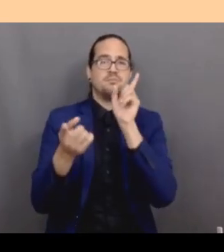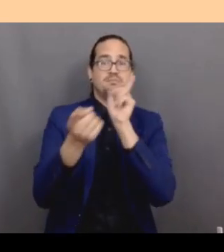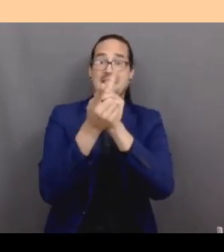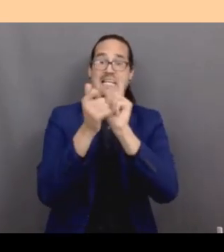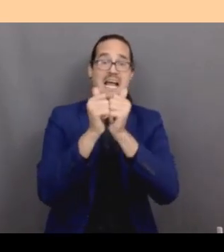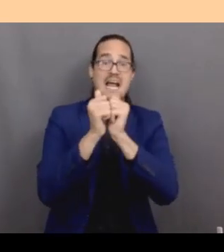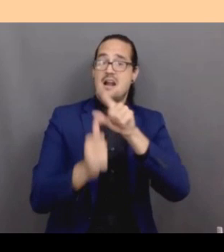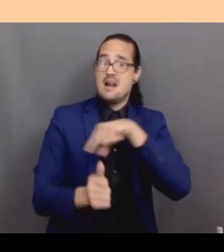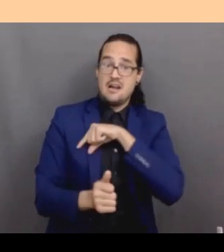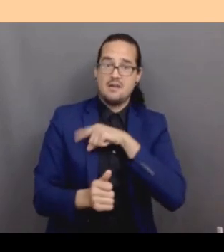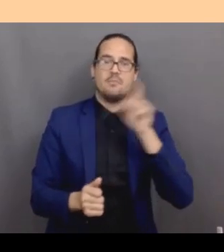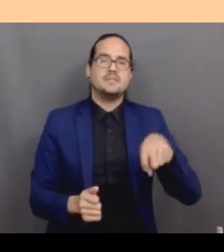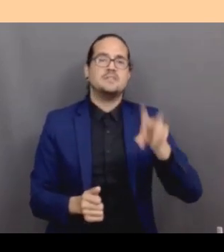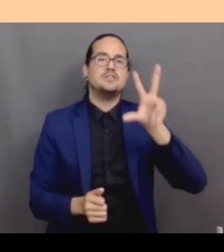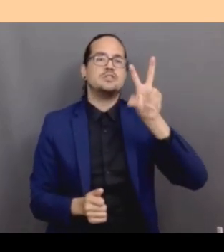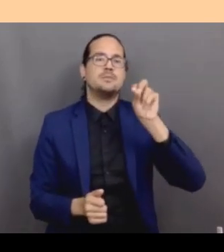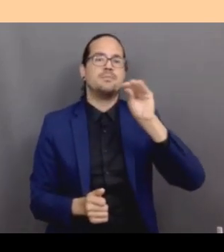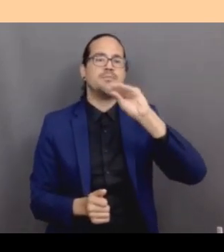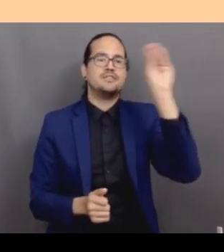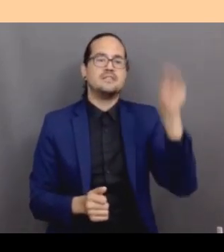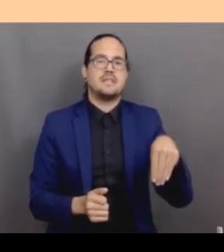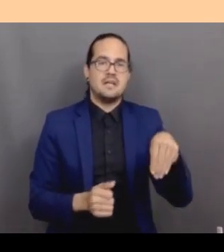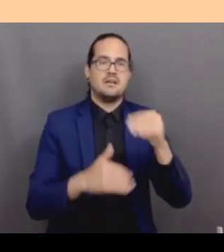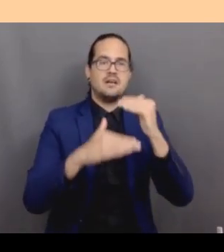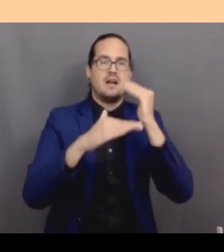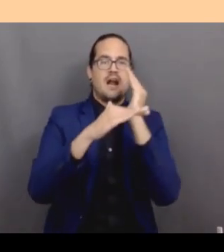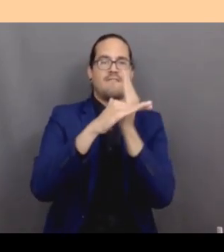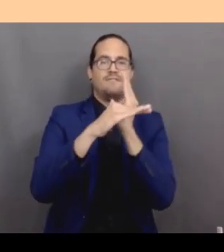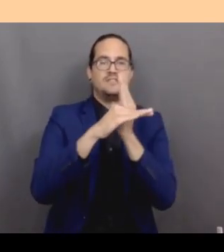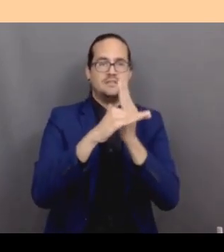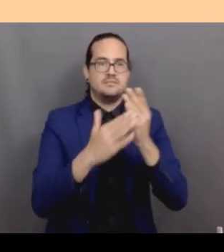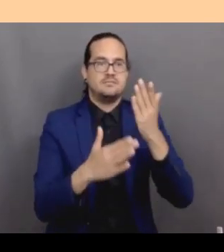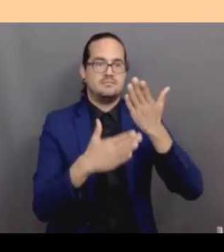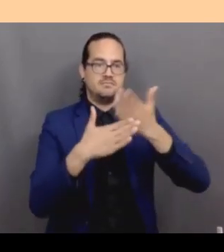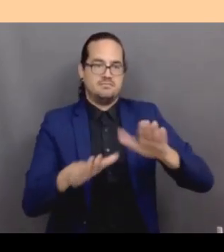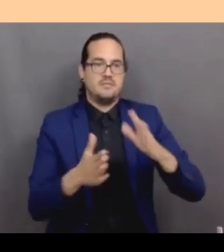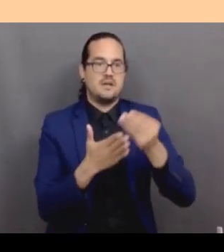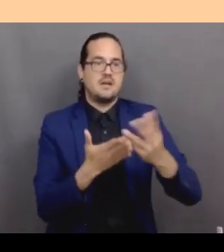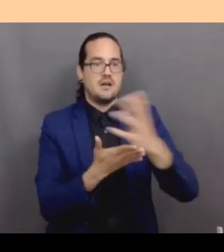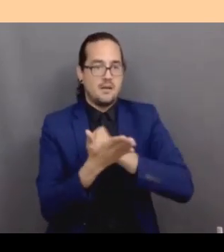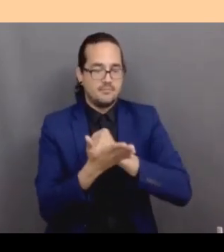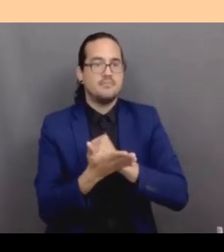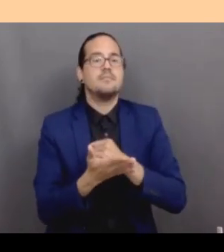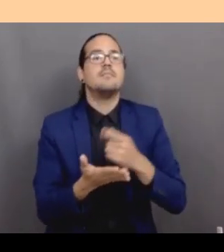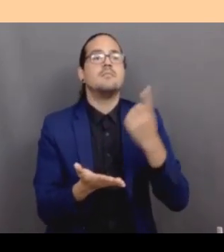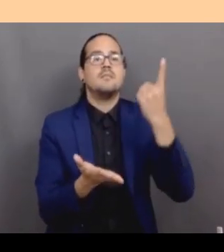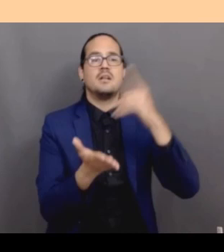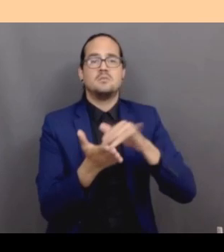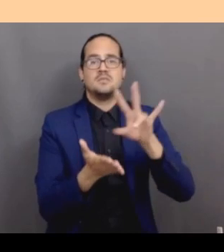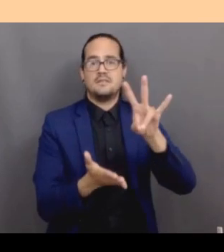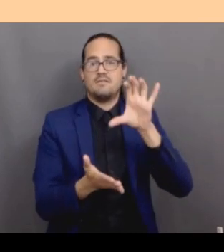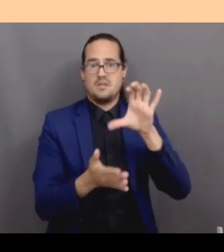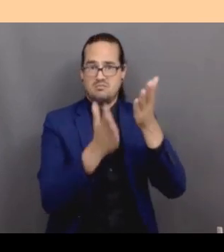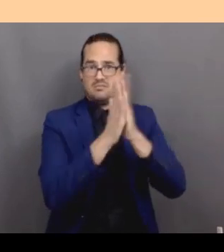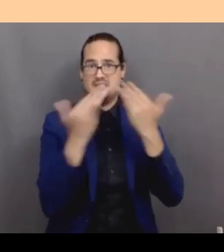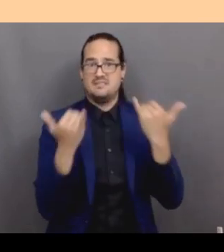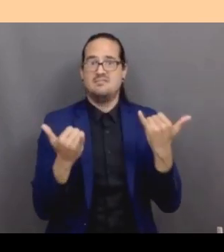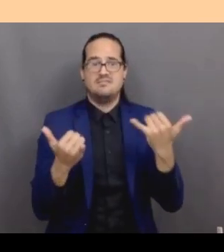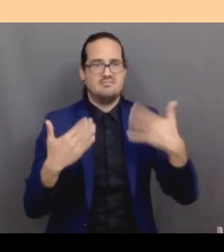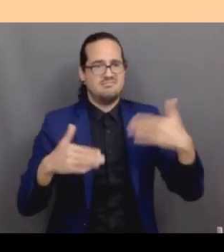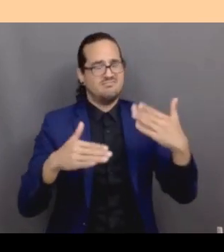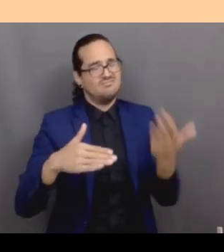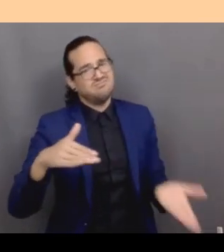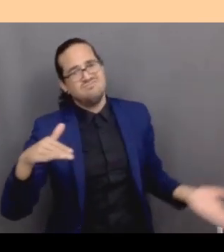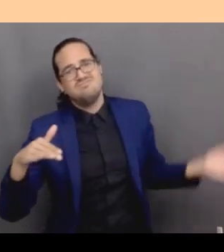least 1,500 requests, which exceeded the amount of money that we had available. And we're fortunate that the fund has